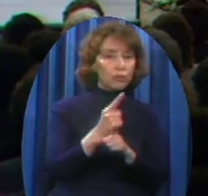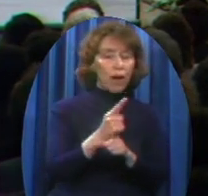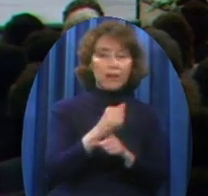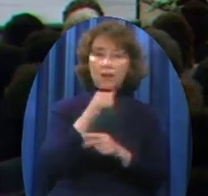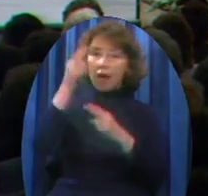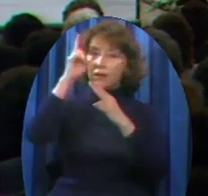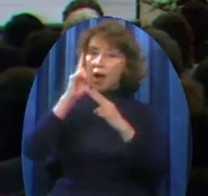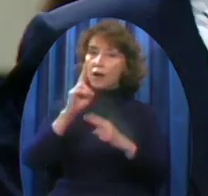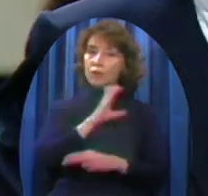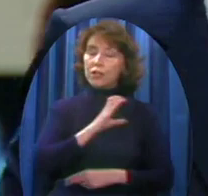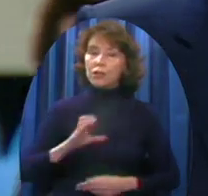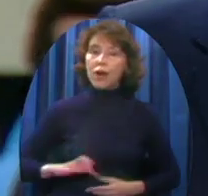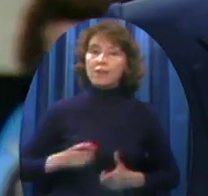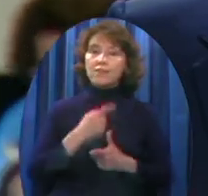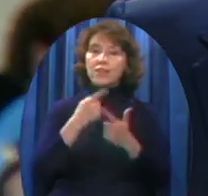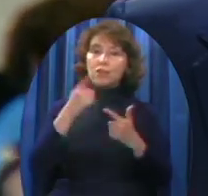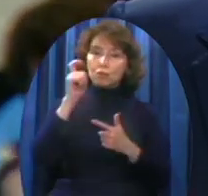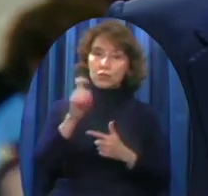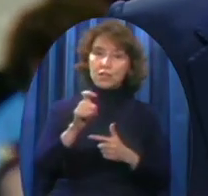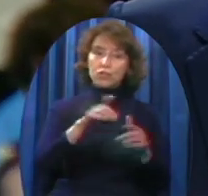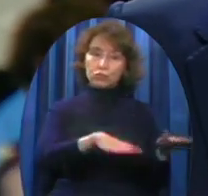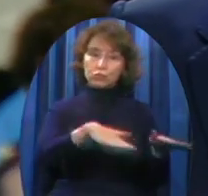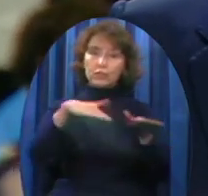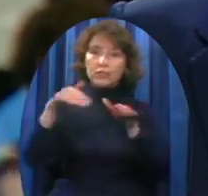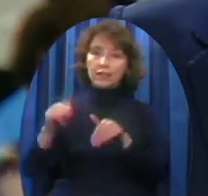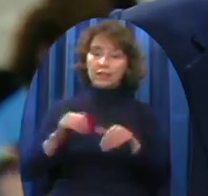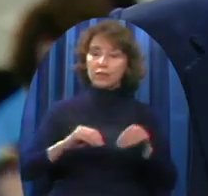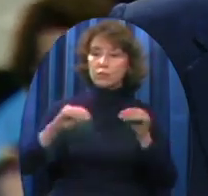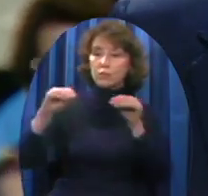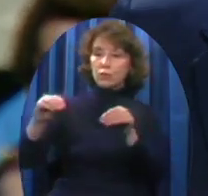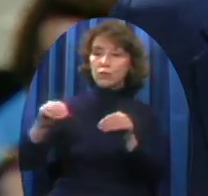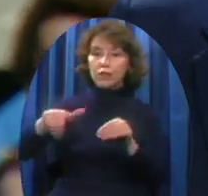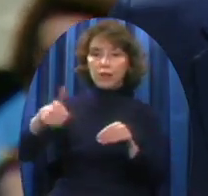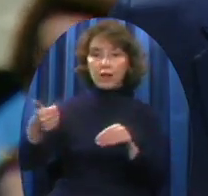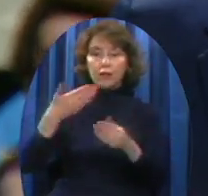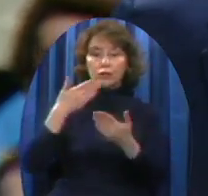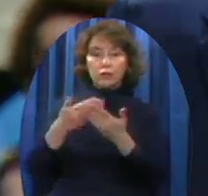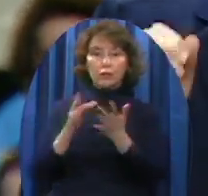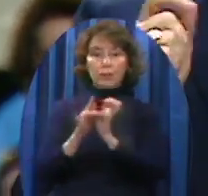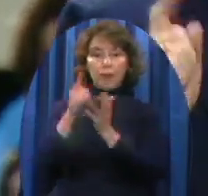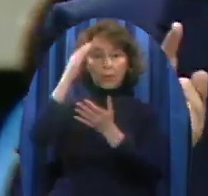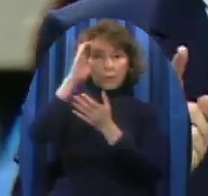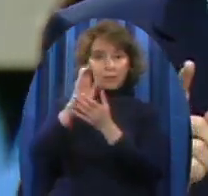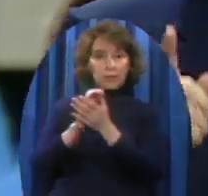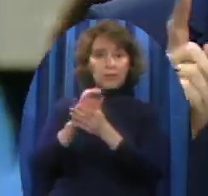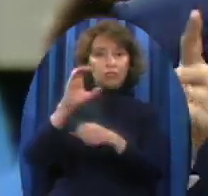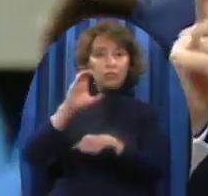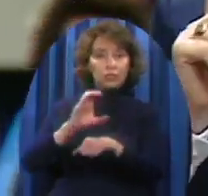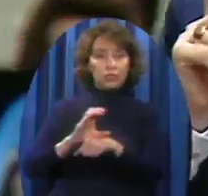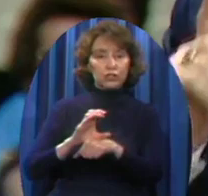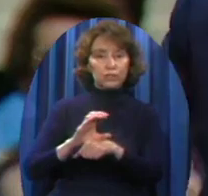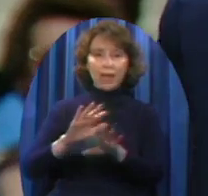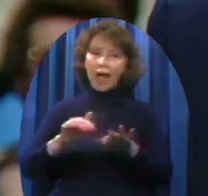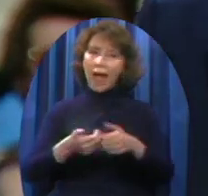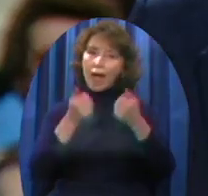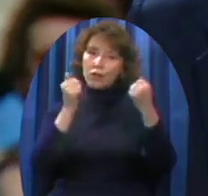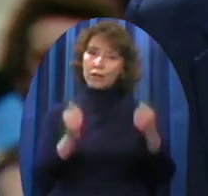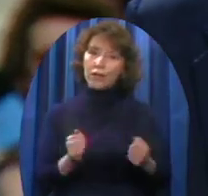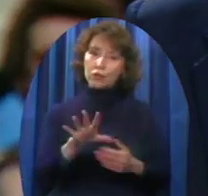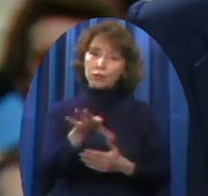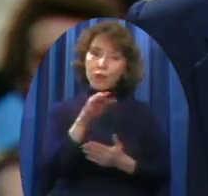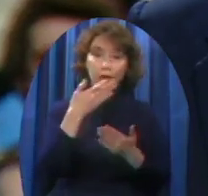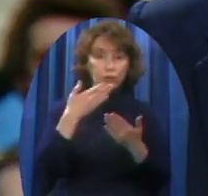town and join it. Now, the question you have is, how can I find a good Bible-believing church? Usually, it's the one that's being criticized the